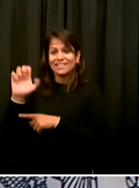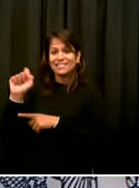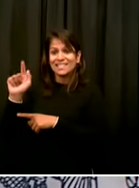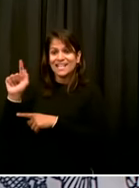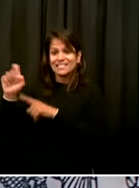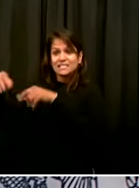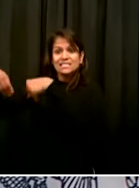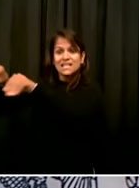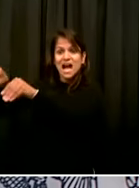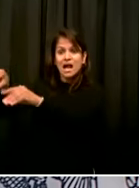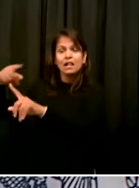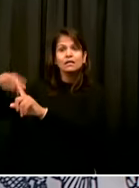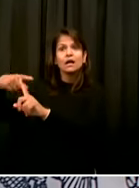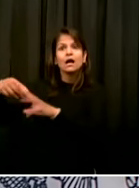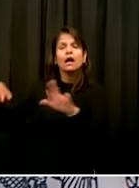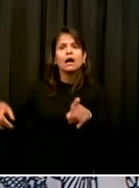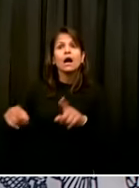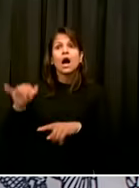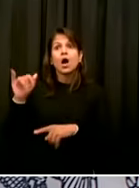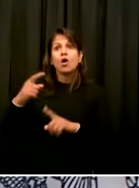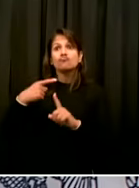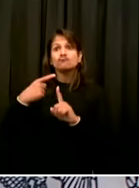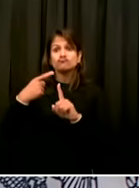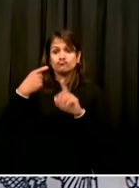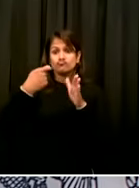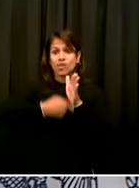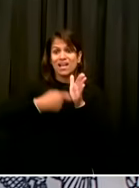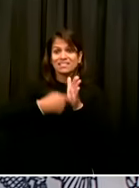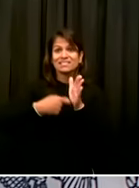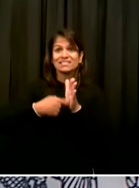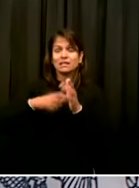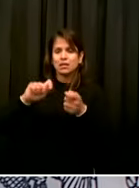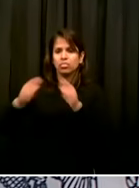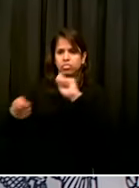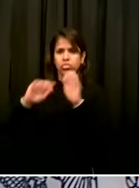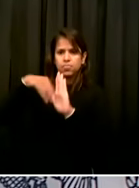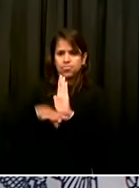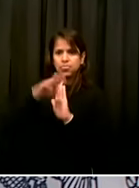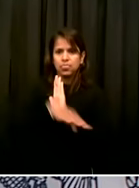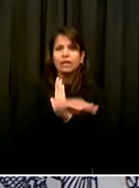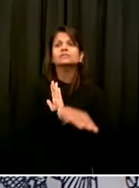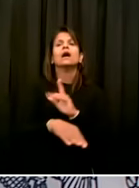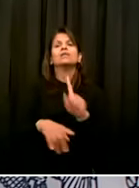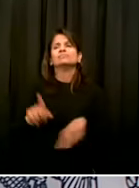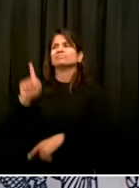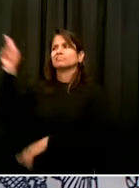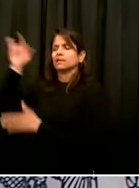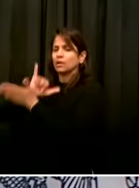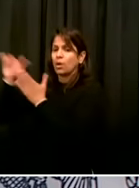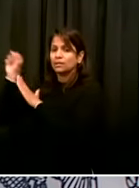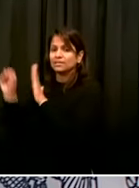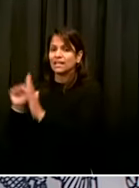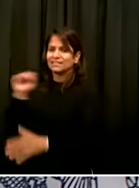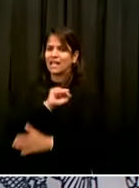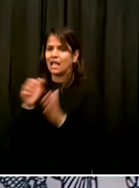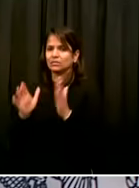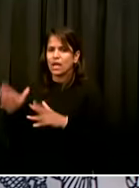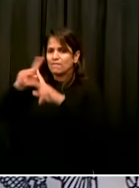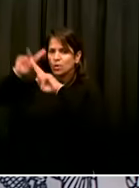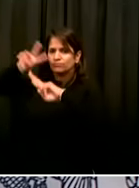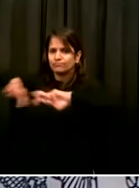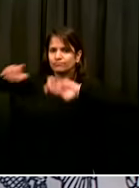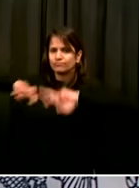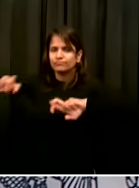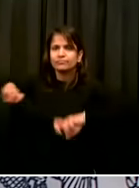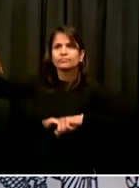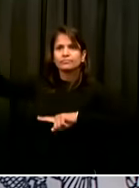absolutely need that in New York City. If there was any question about that, I and many others would be in Albany fighting for it immediately. But I'm quite